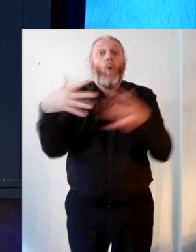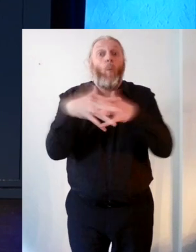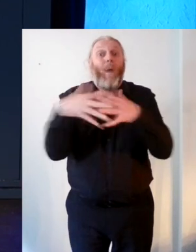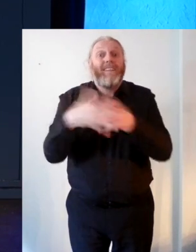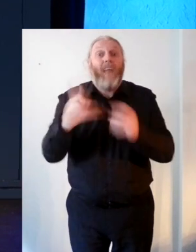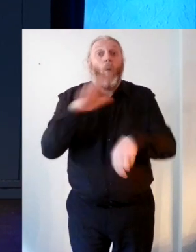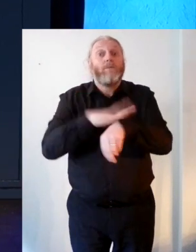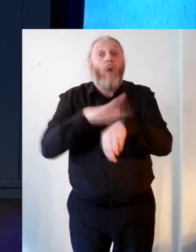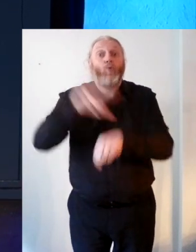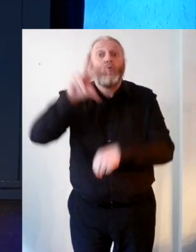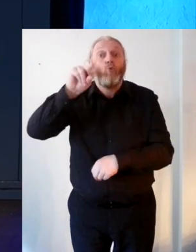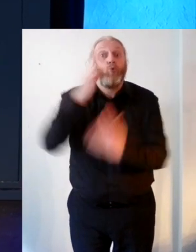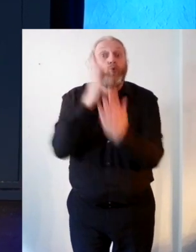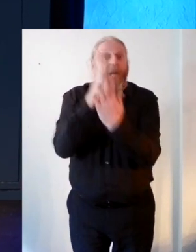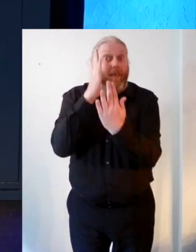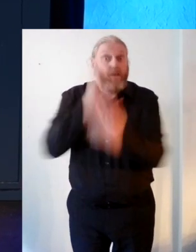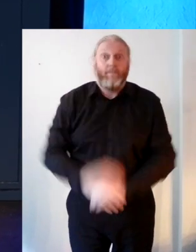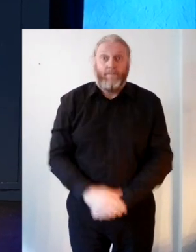noon.